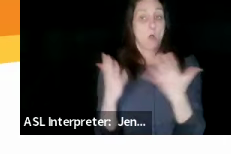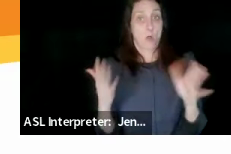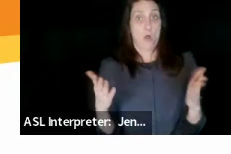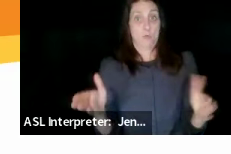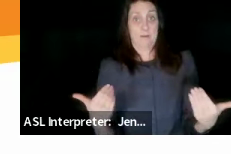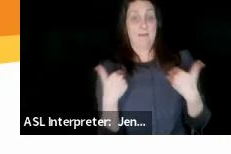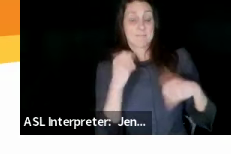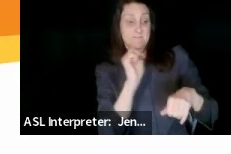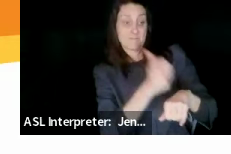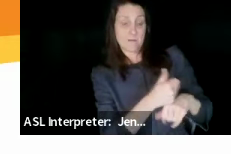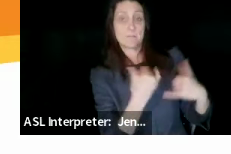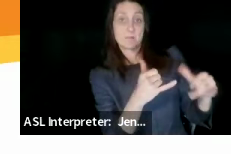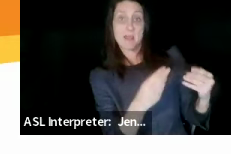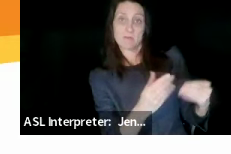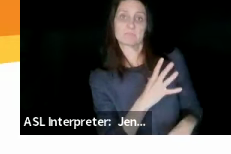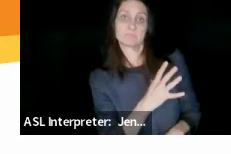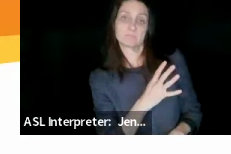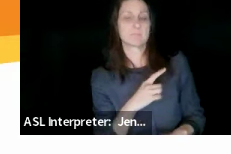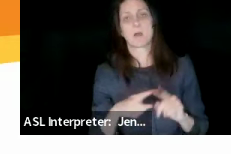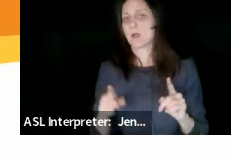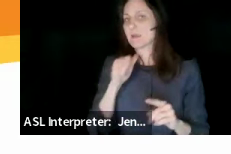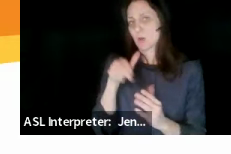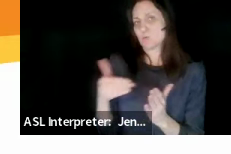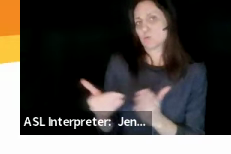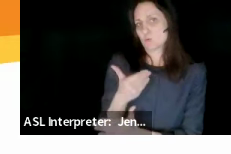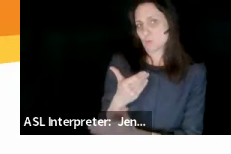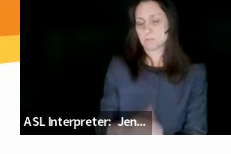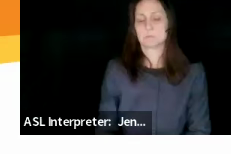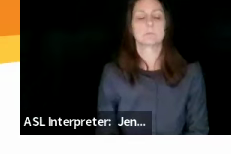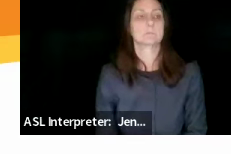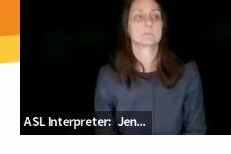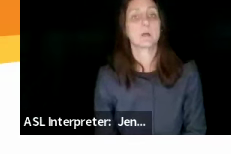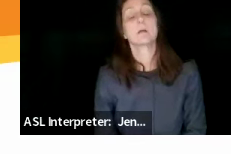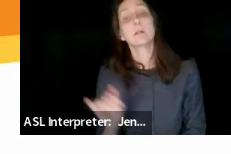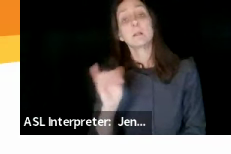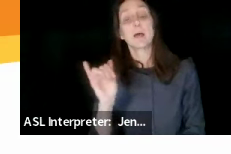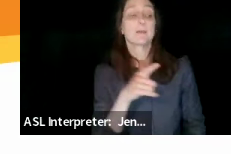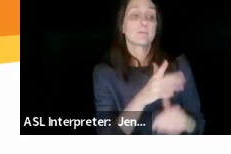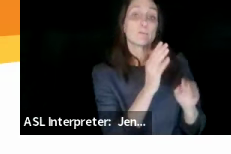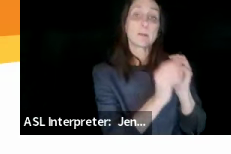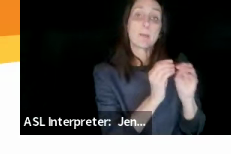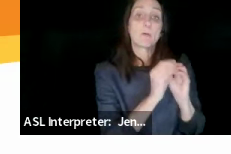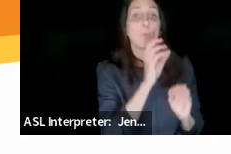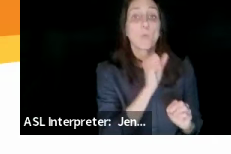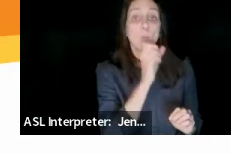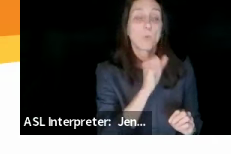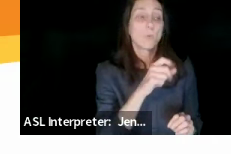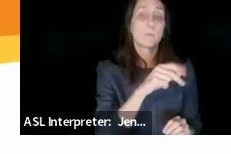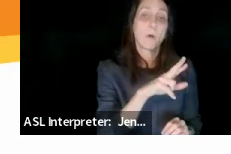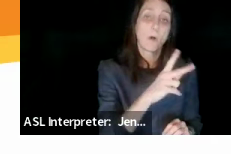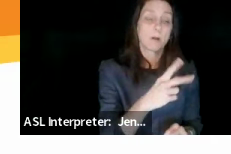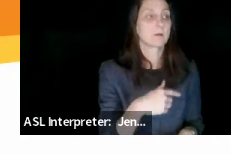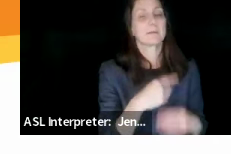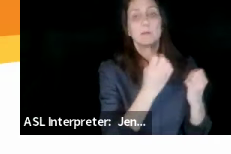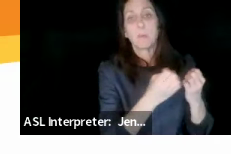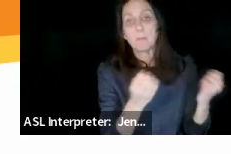non-accessible playgrounds or parks. This includes repairing older non-accessible equipment or ground covering. Minor